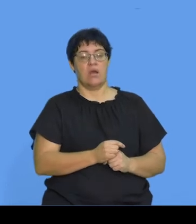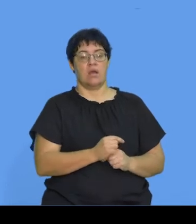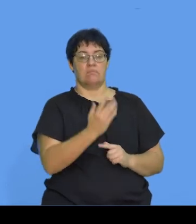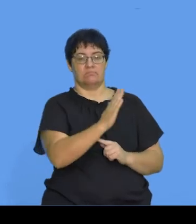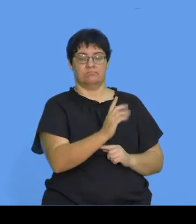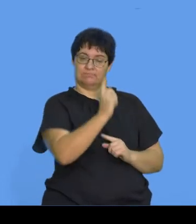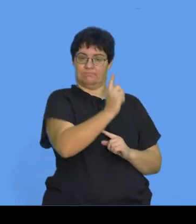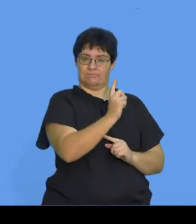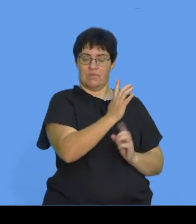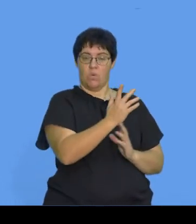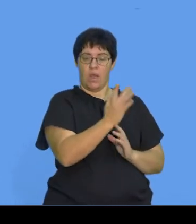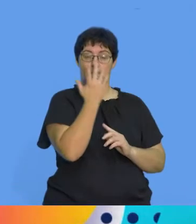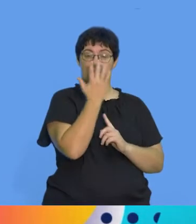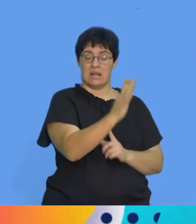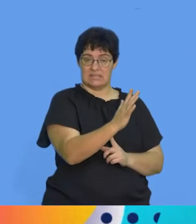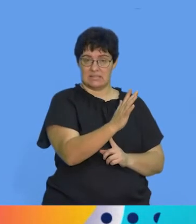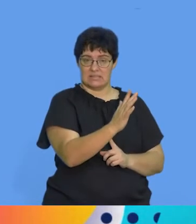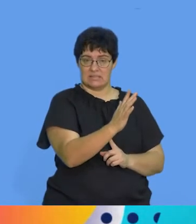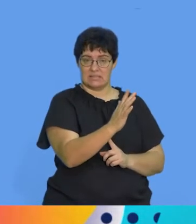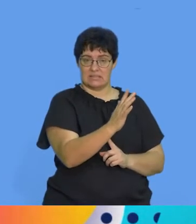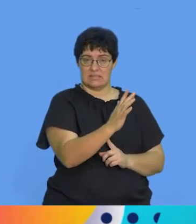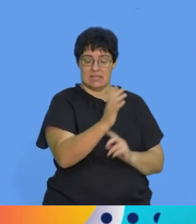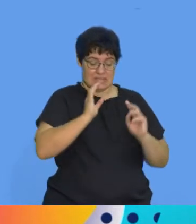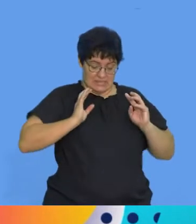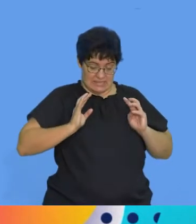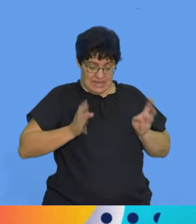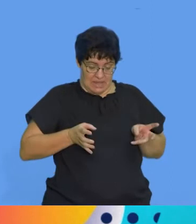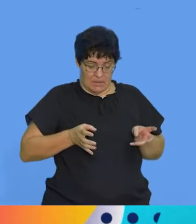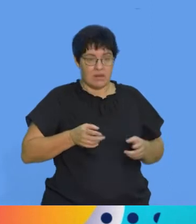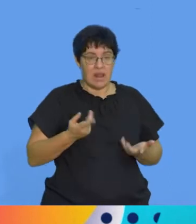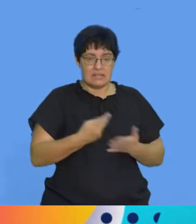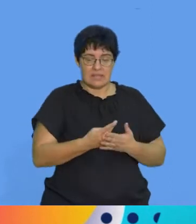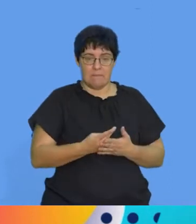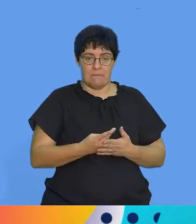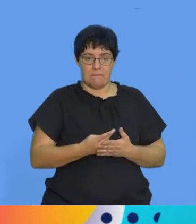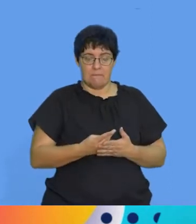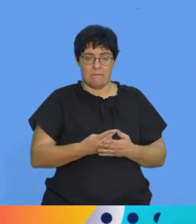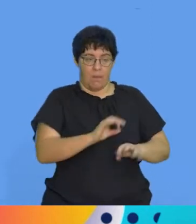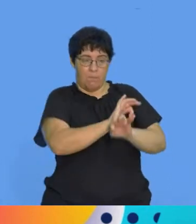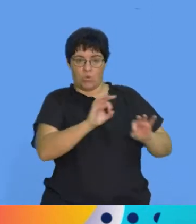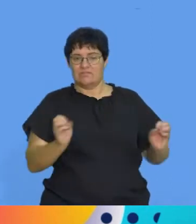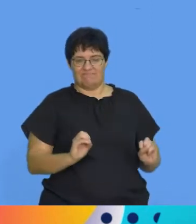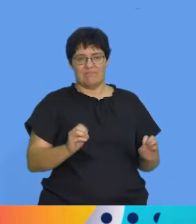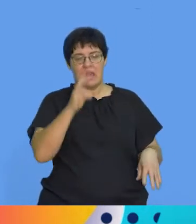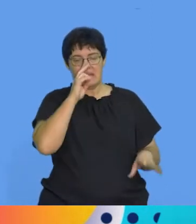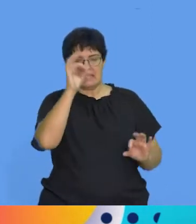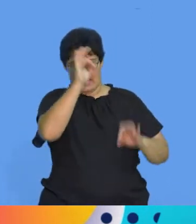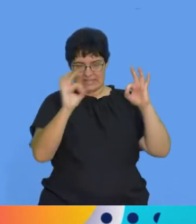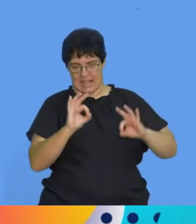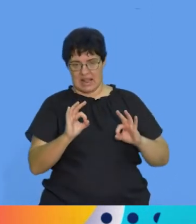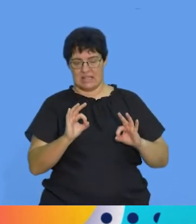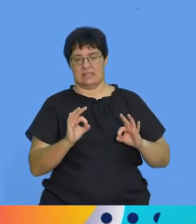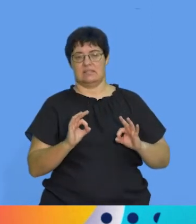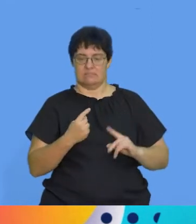it's going to keep the cell up. Because plants, all right, don't have a skeleton to keep them up like us, bones. they're going to need